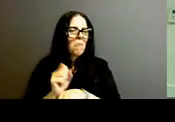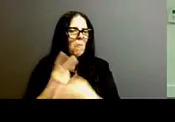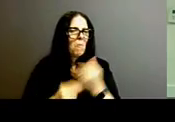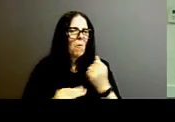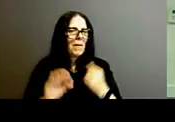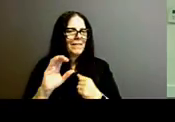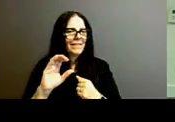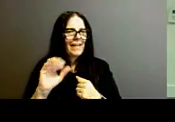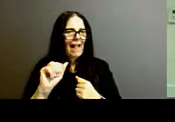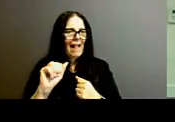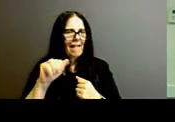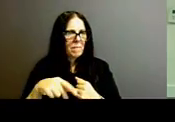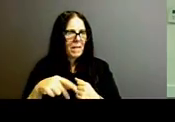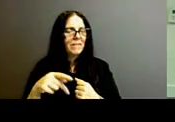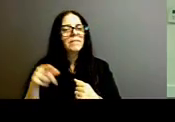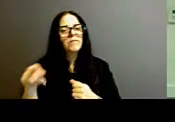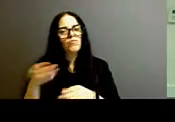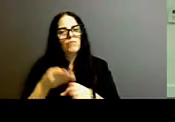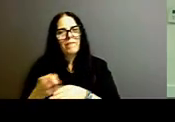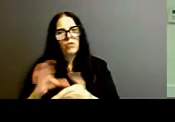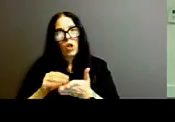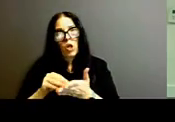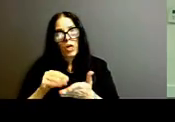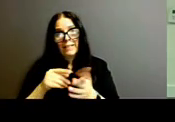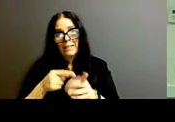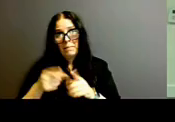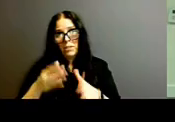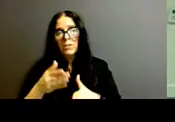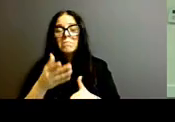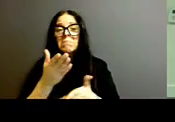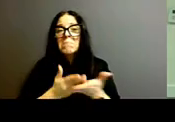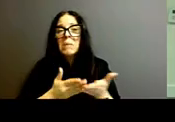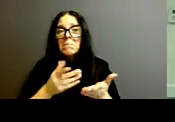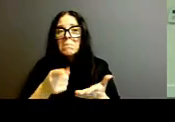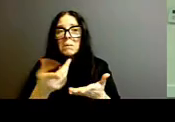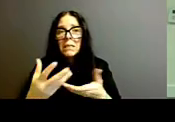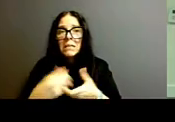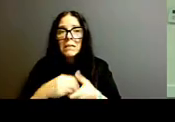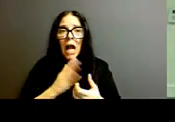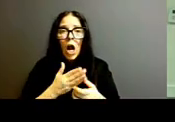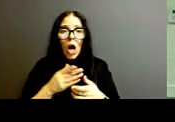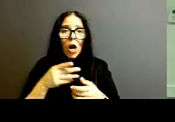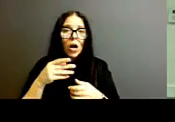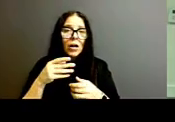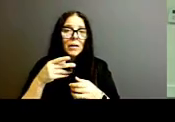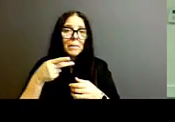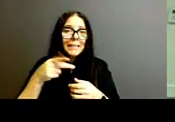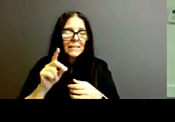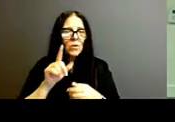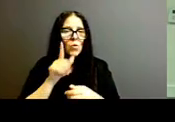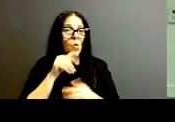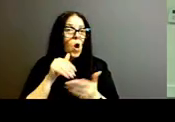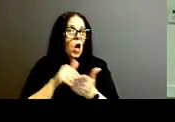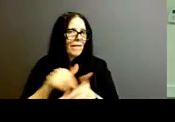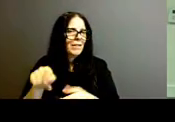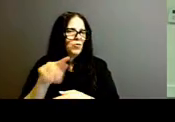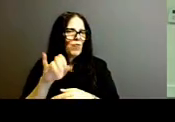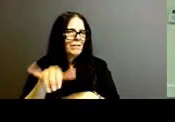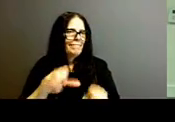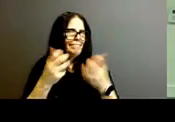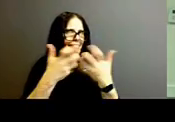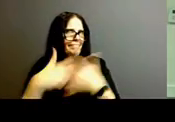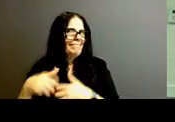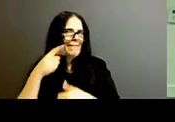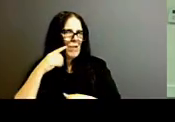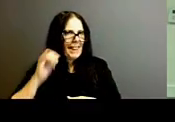professional learning specialist. If you have attended some of our professional development training, that's often Tracy, who is making them possible for all of